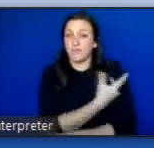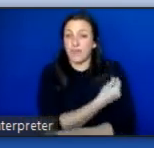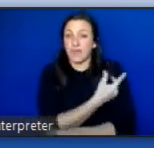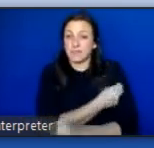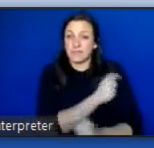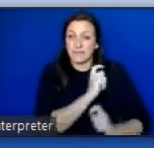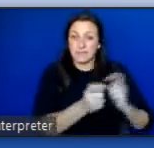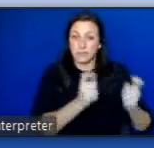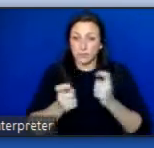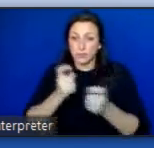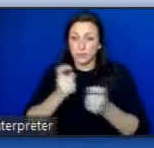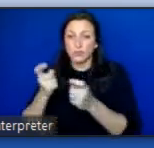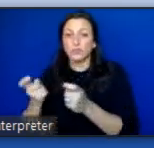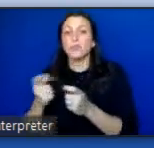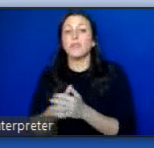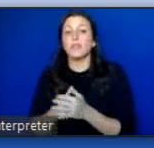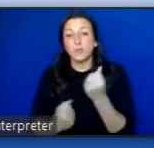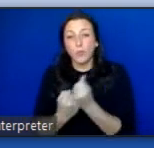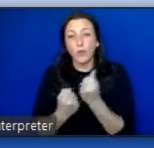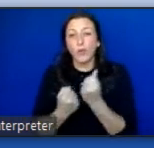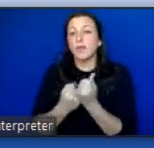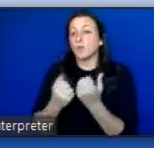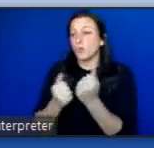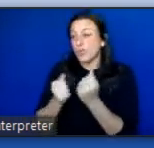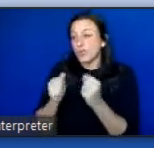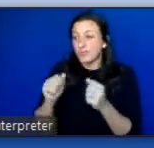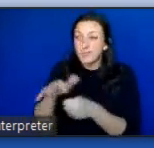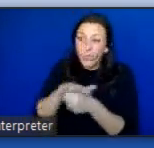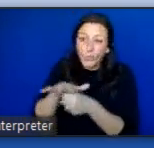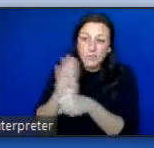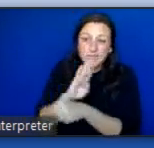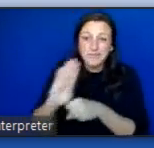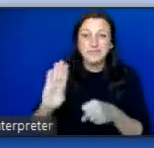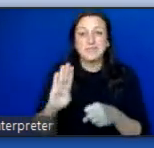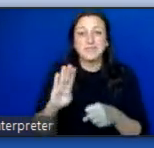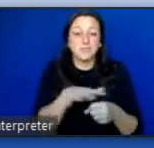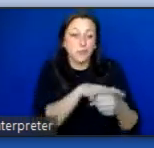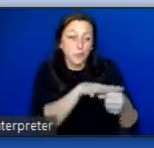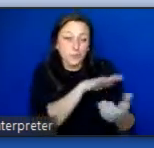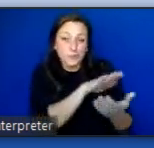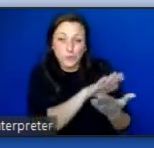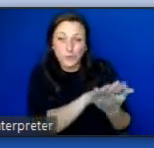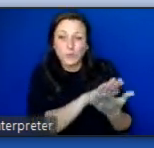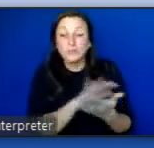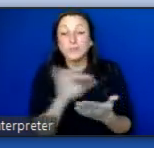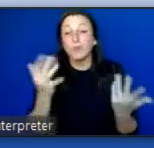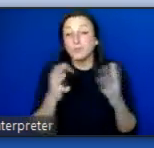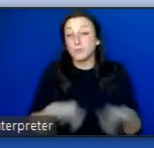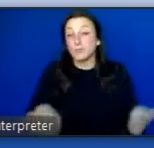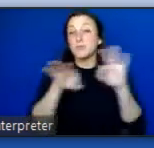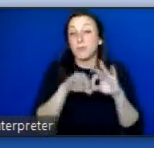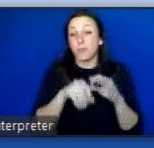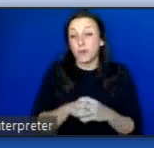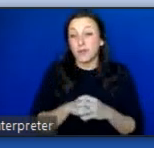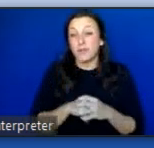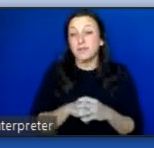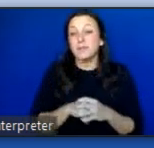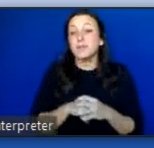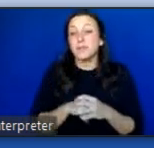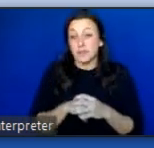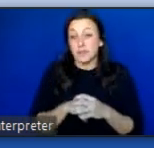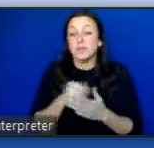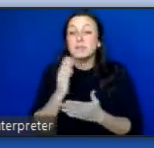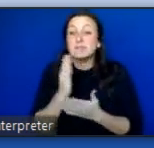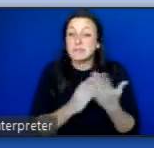to local businesses and schools, and most importantly, to those that have been disproportionately affected